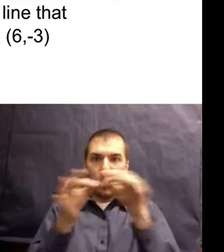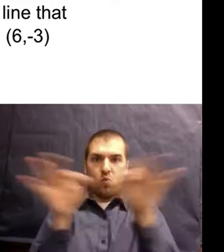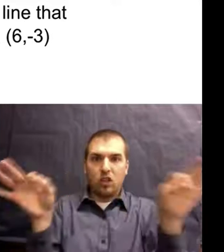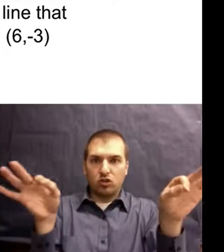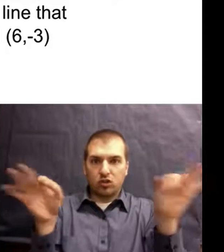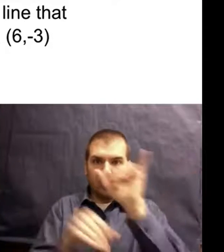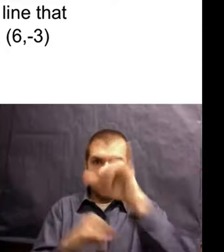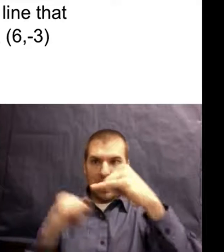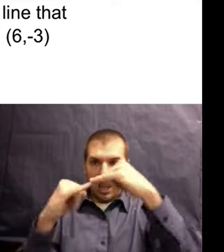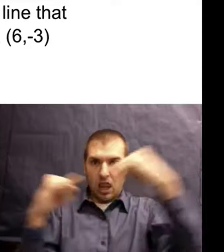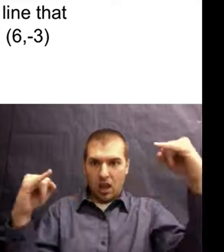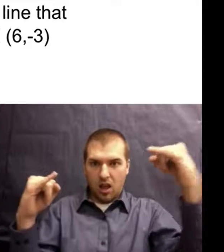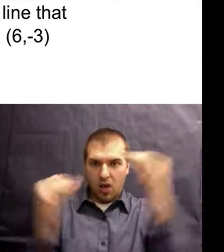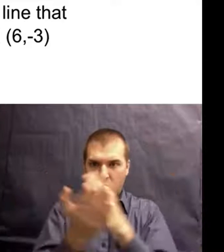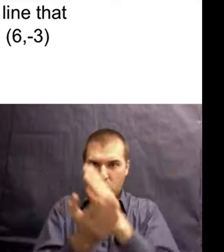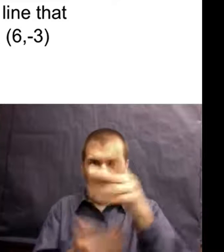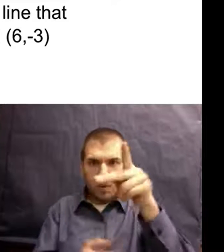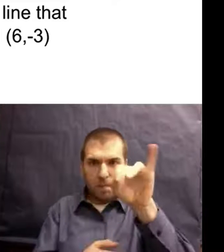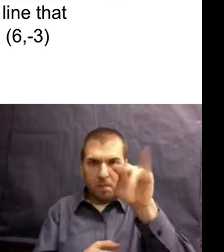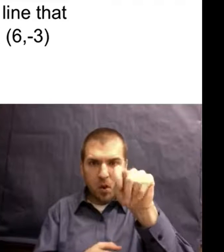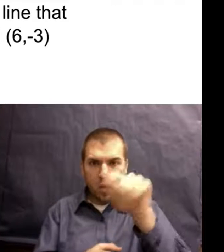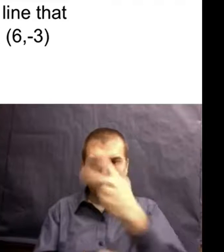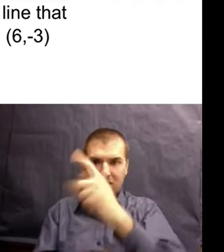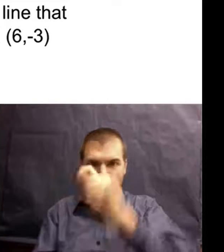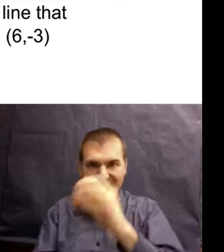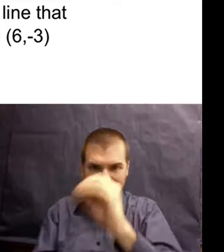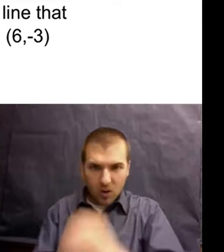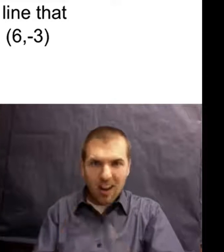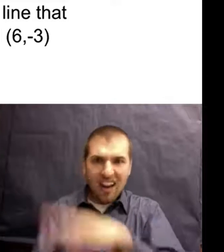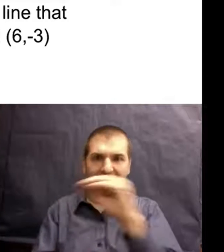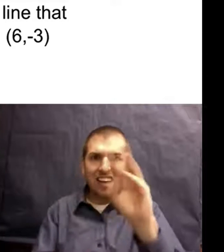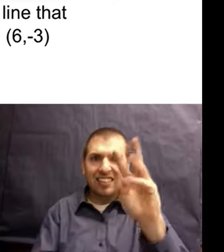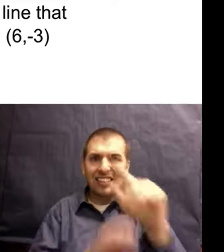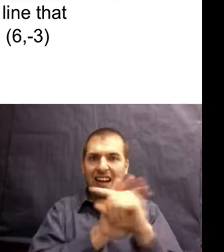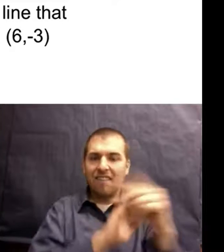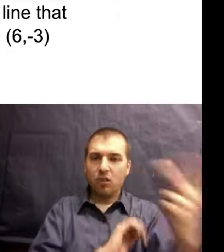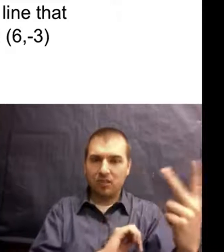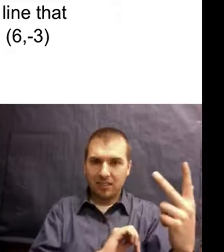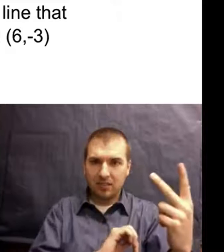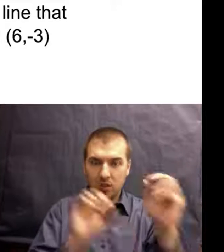And so now we're going to practice.